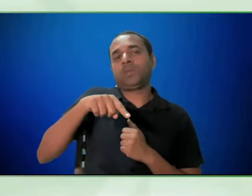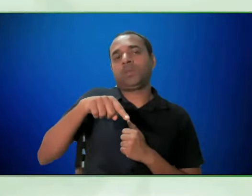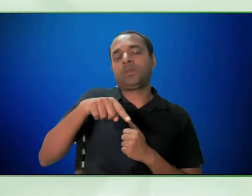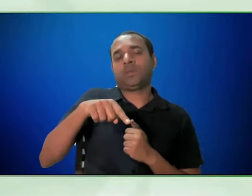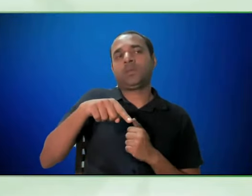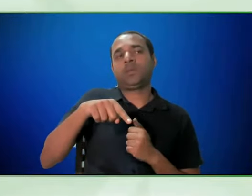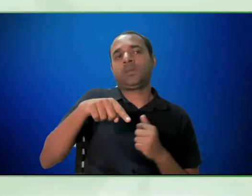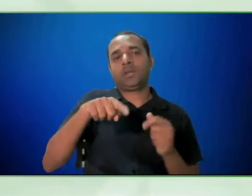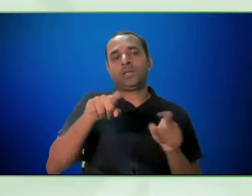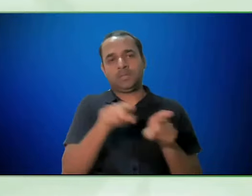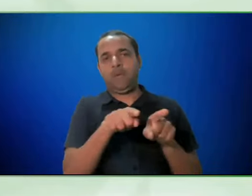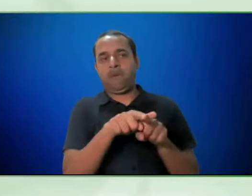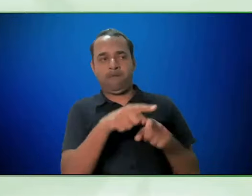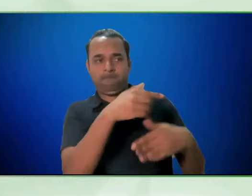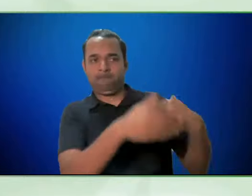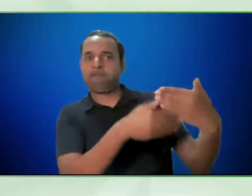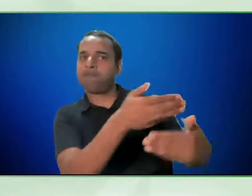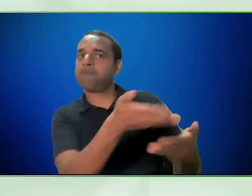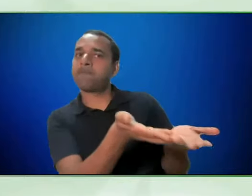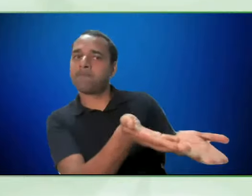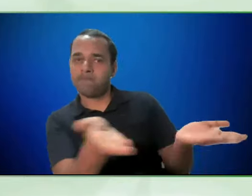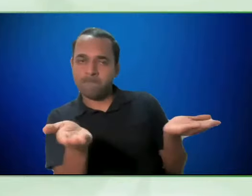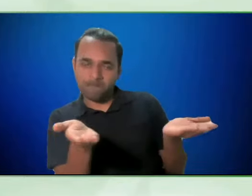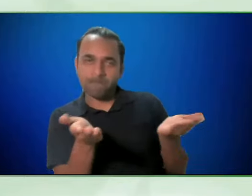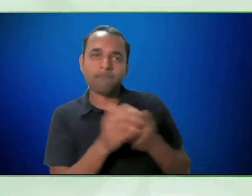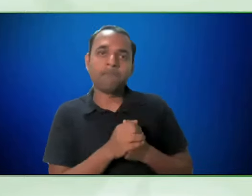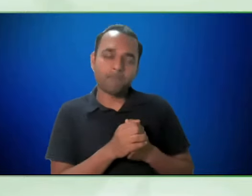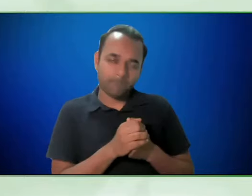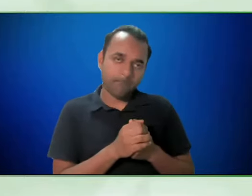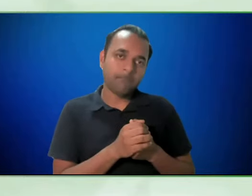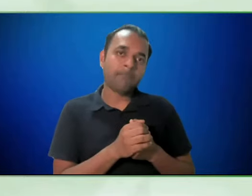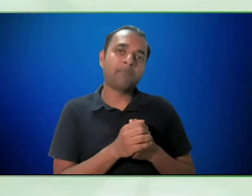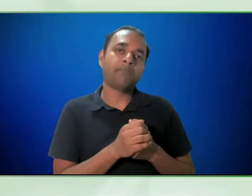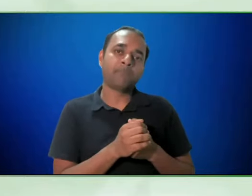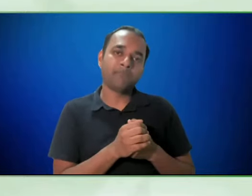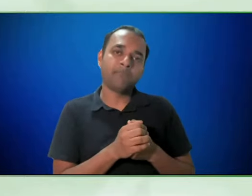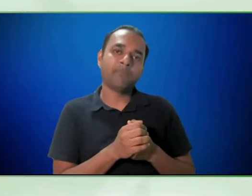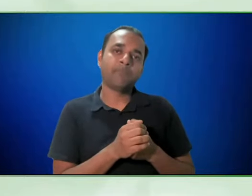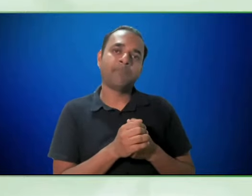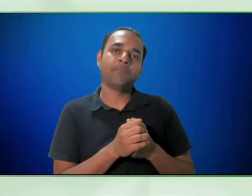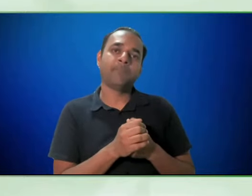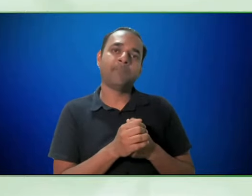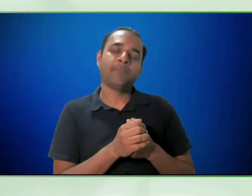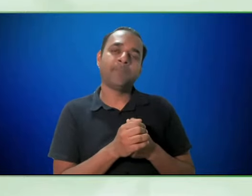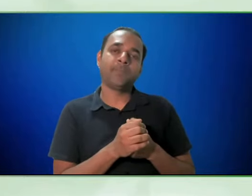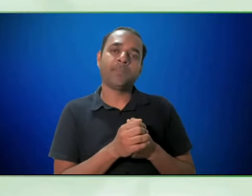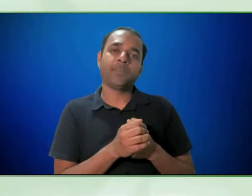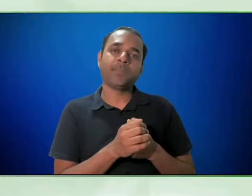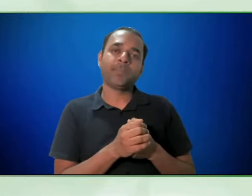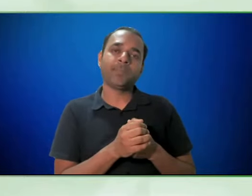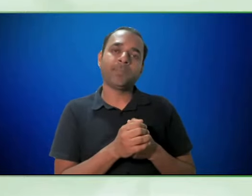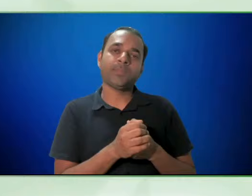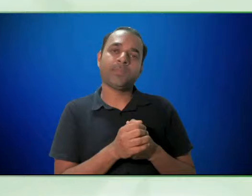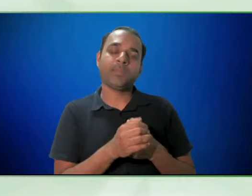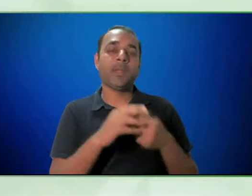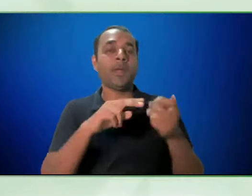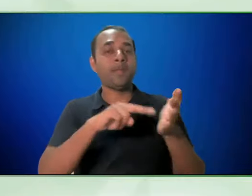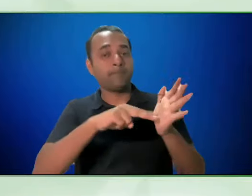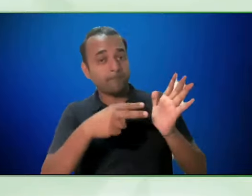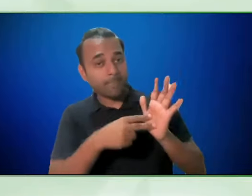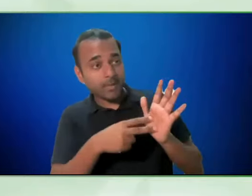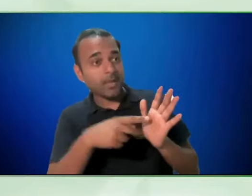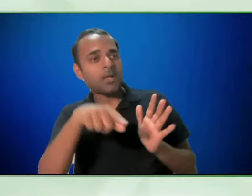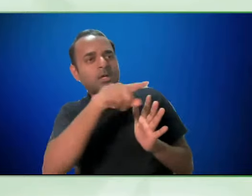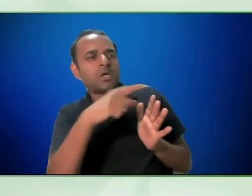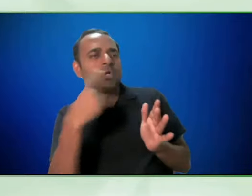how much people are prepared to pay, for instance, for a ticket on a bus or a train,